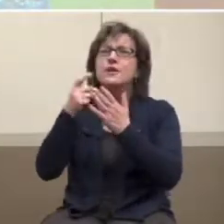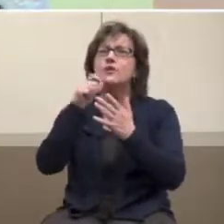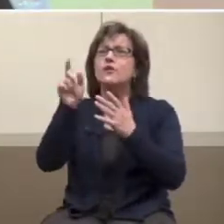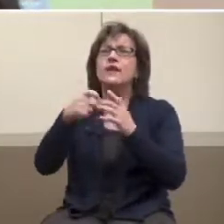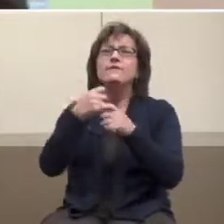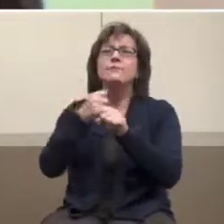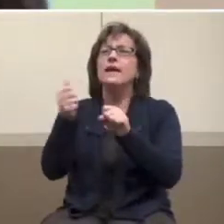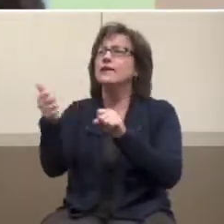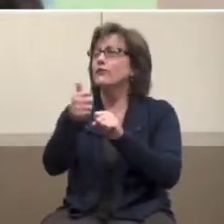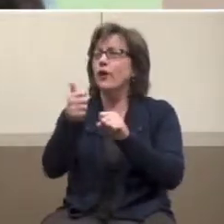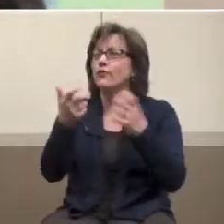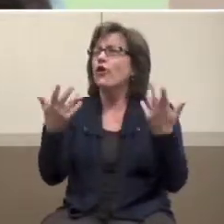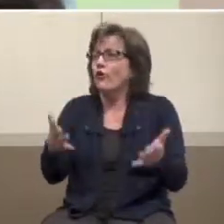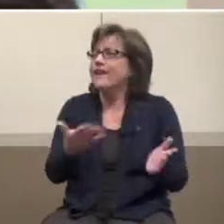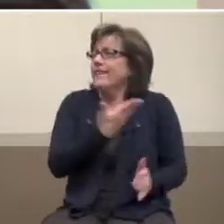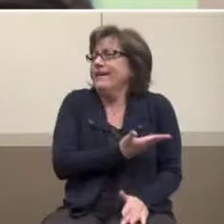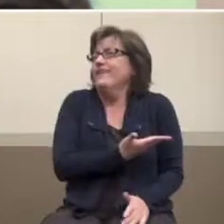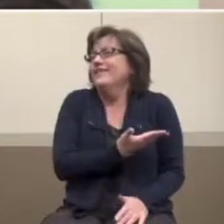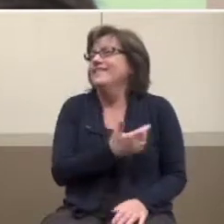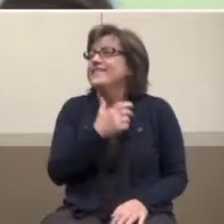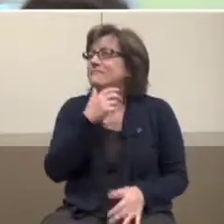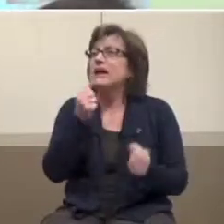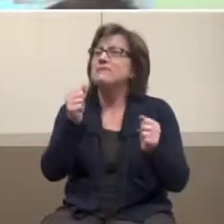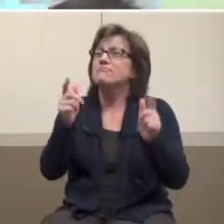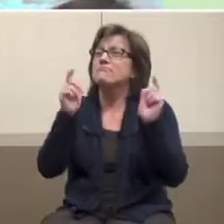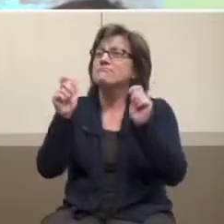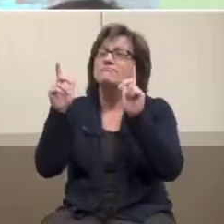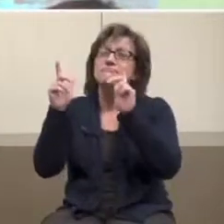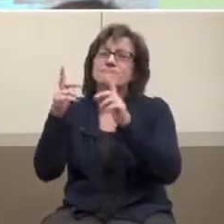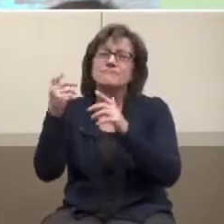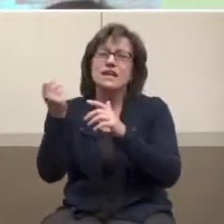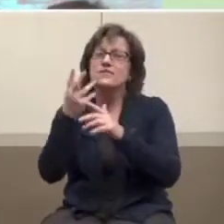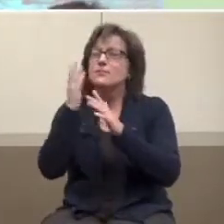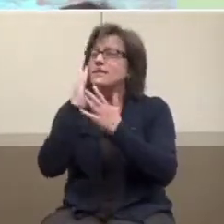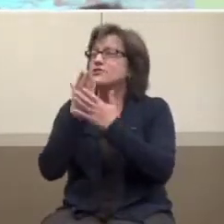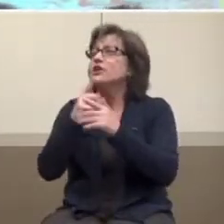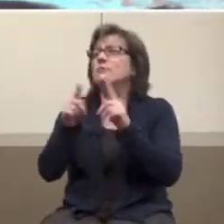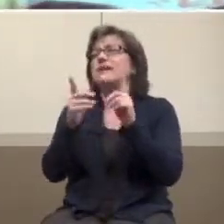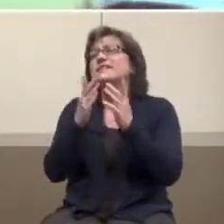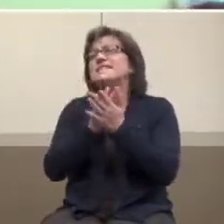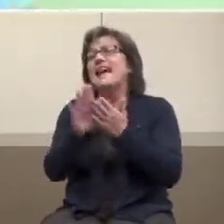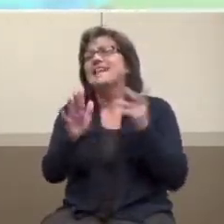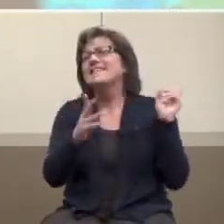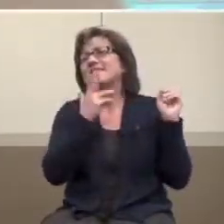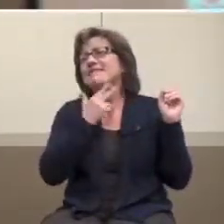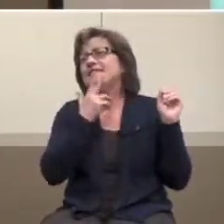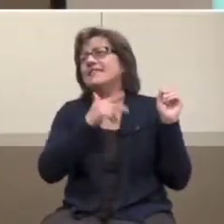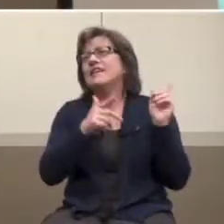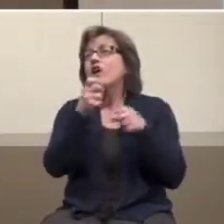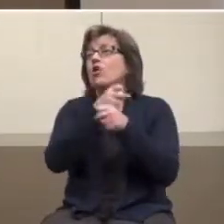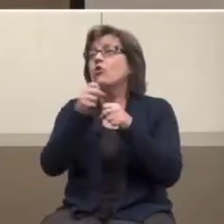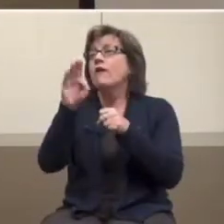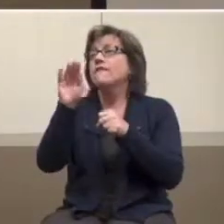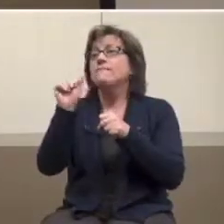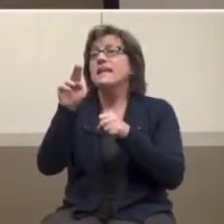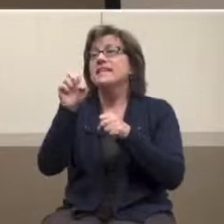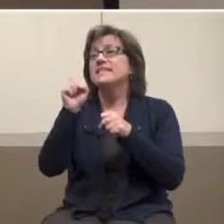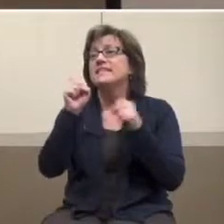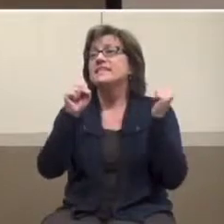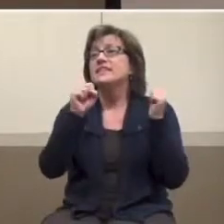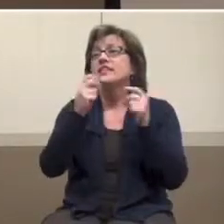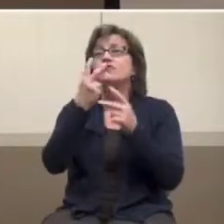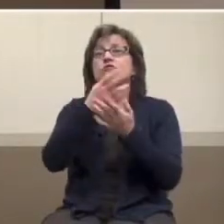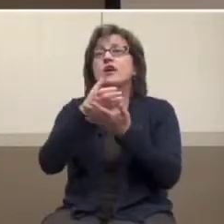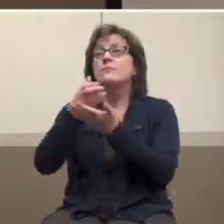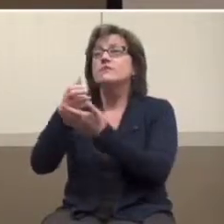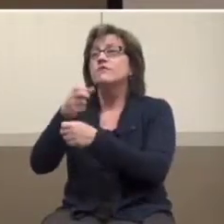already made, but like if you just throw up a couple pictures or something. But it's just kind of nice. This one's really cute. It's the coffee beans, and then those are 2 cups of coffee